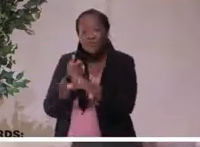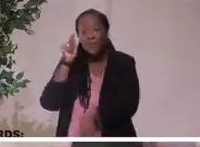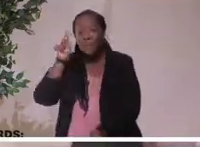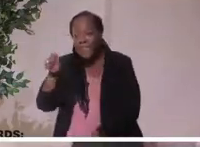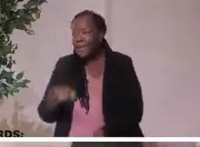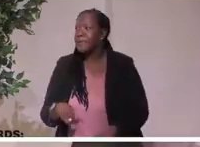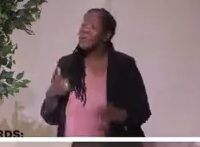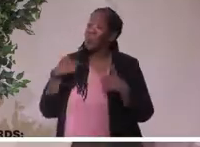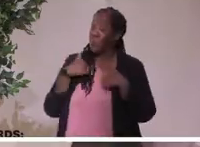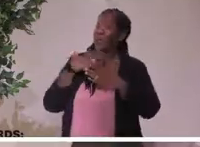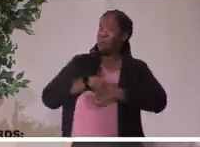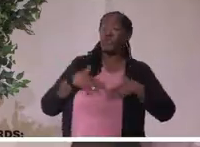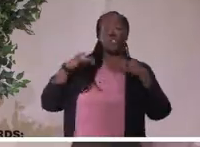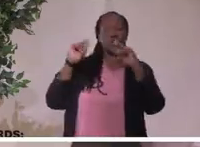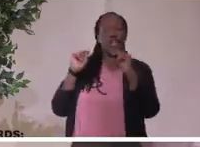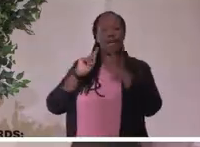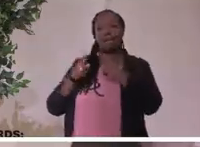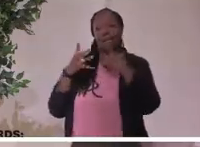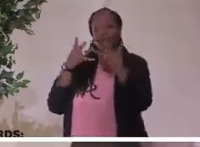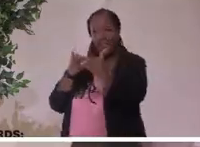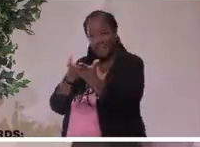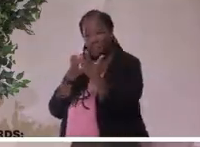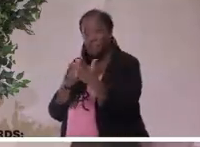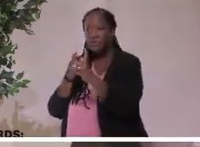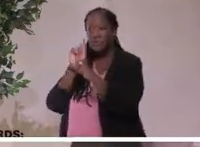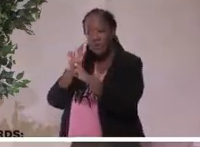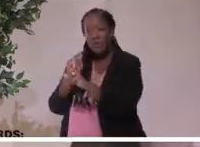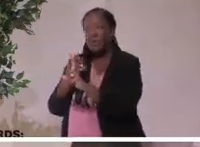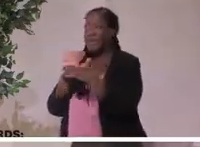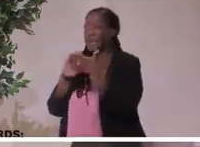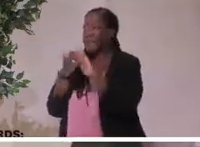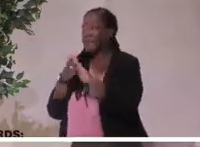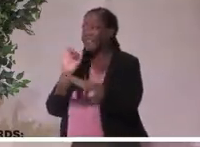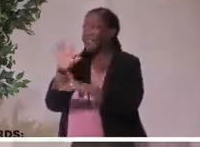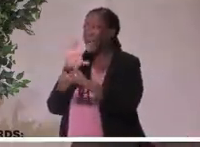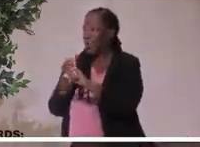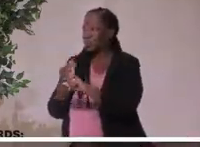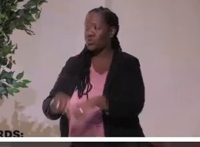we appreciate it, but let it come organically from that community or from that culture.